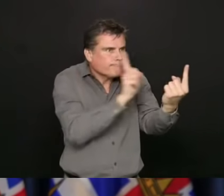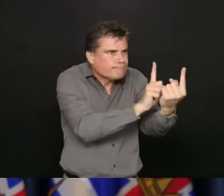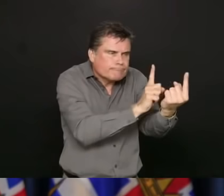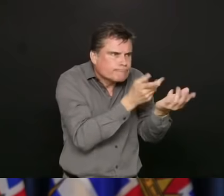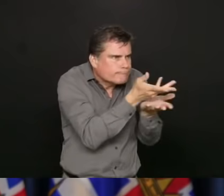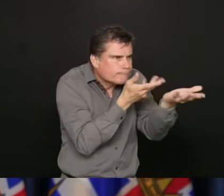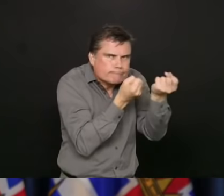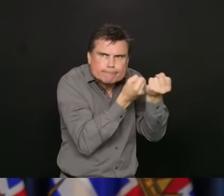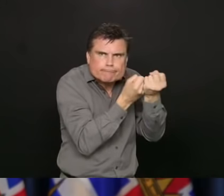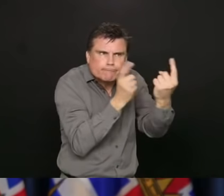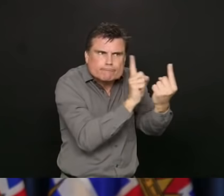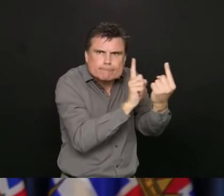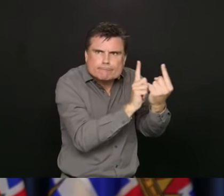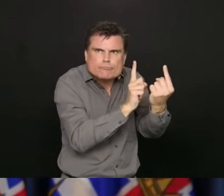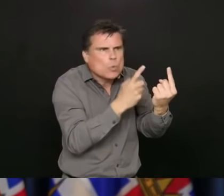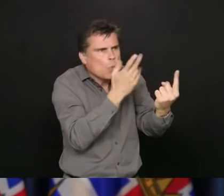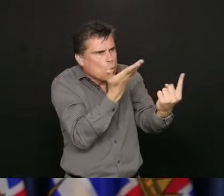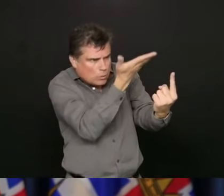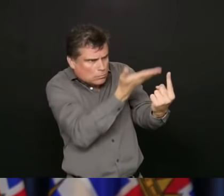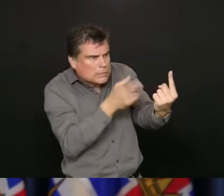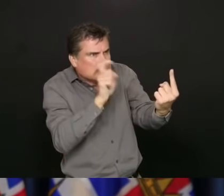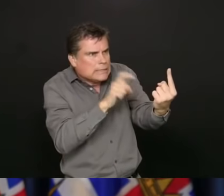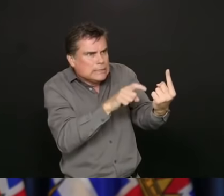The next question is from Lisa Yuzda.